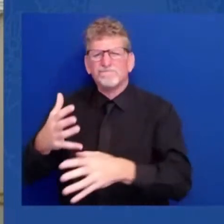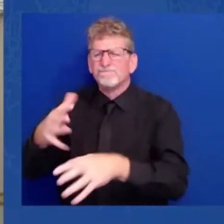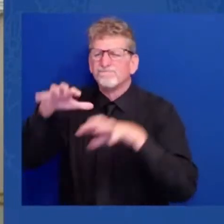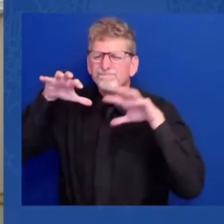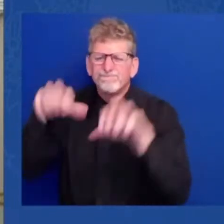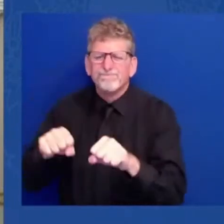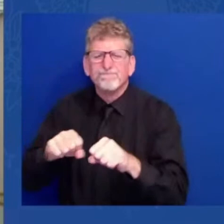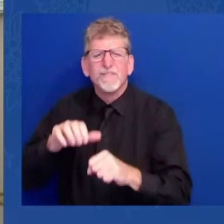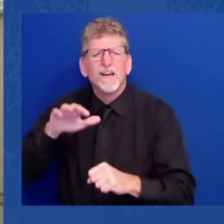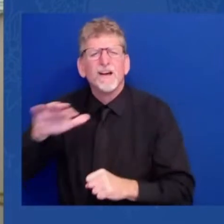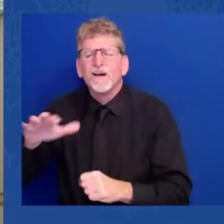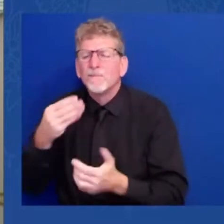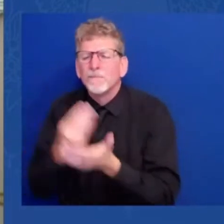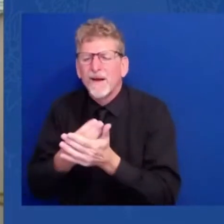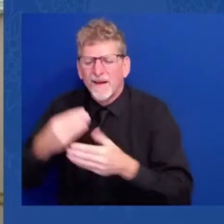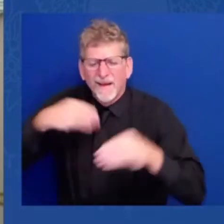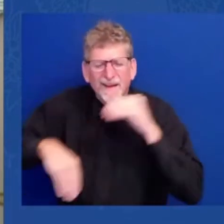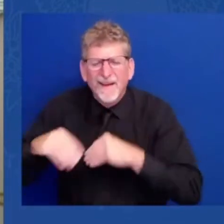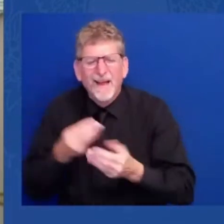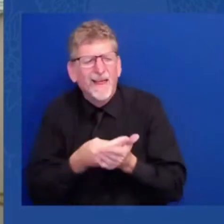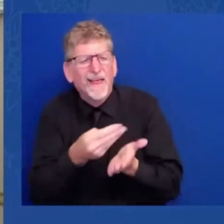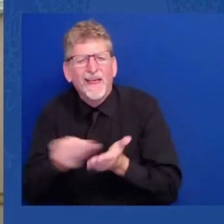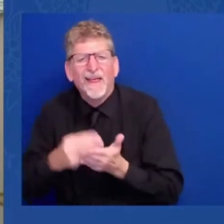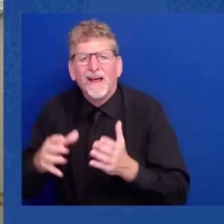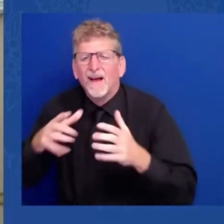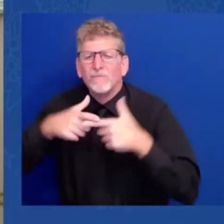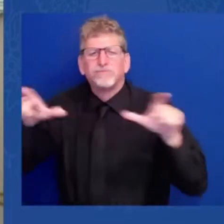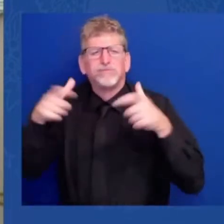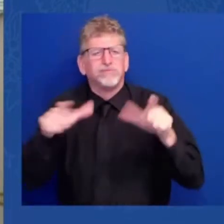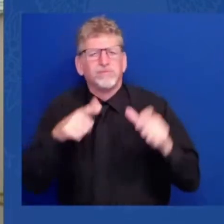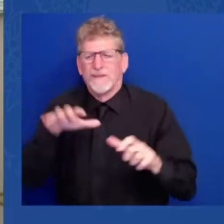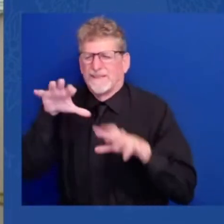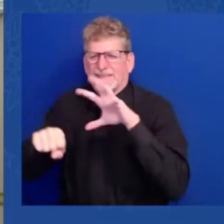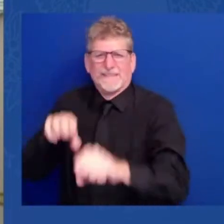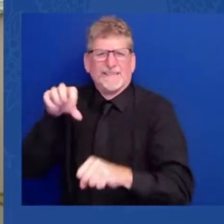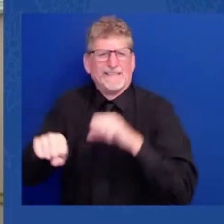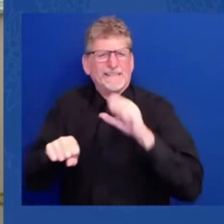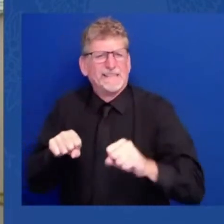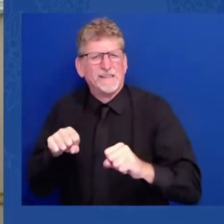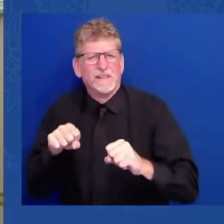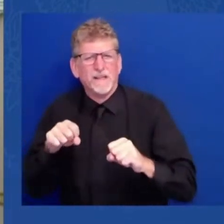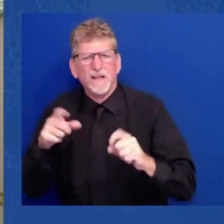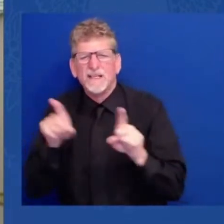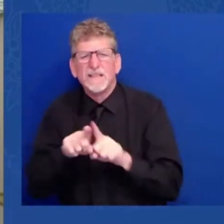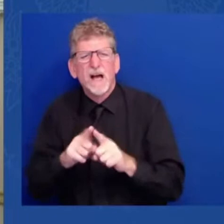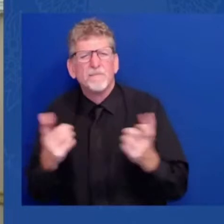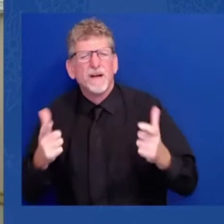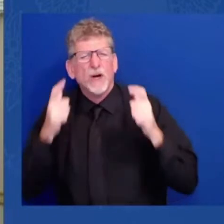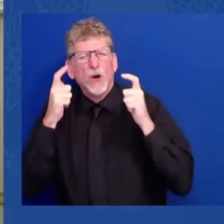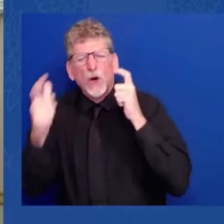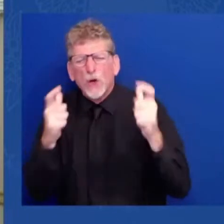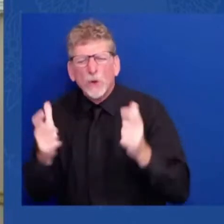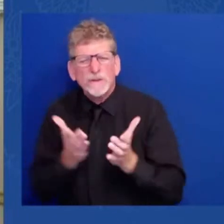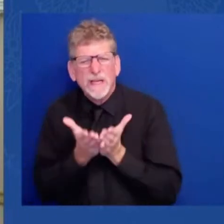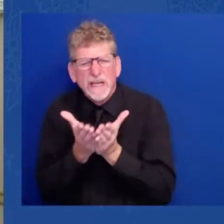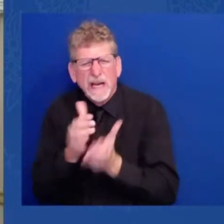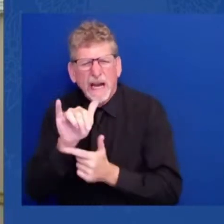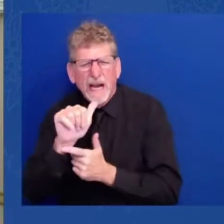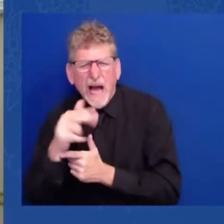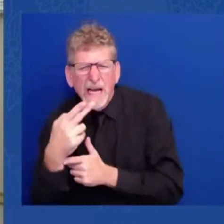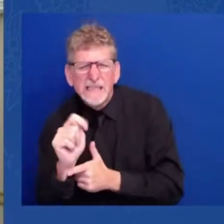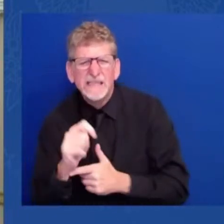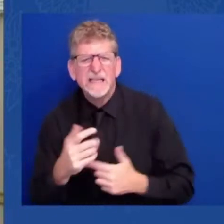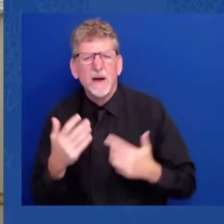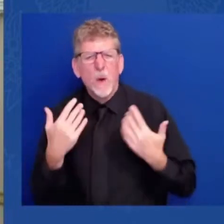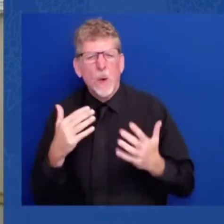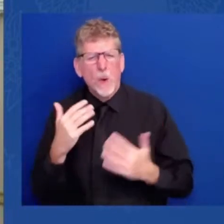war. These, by the way, are giant yachts. You've put some of them in your press. I mean, some of them are, I think I read one was over 400 feet long. I